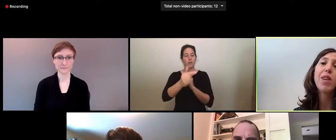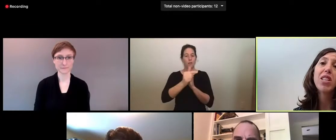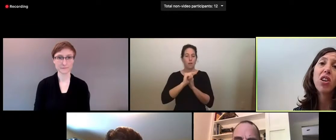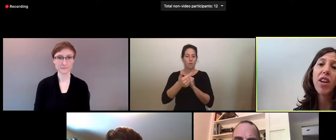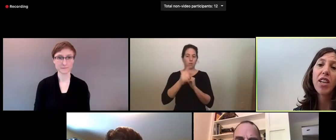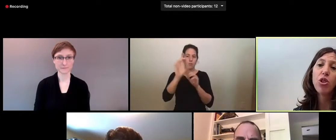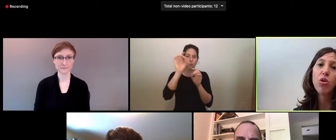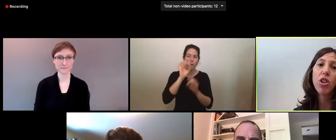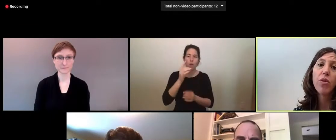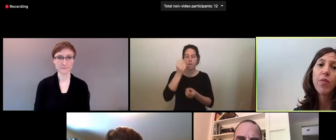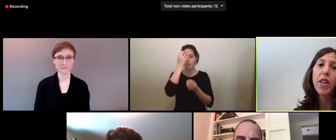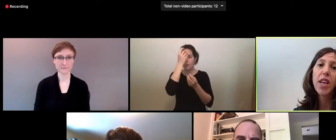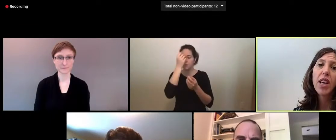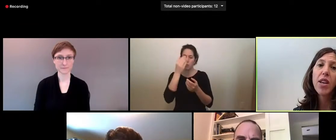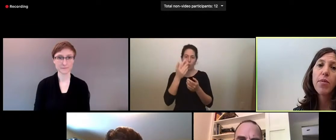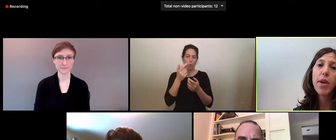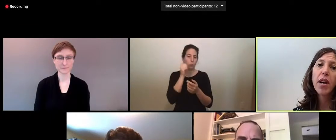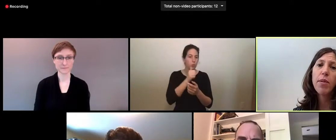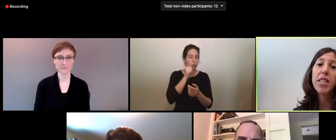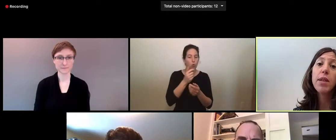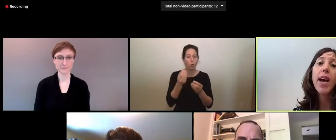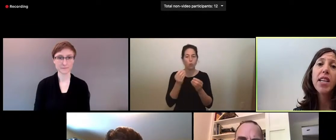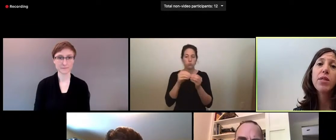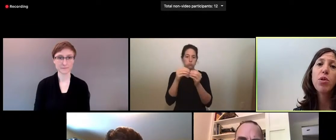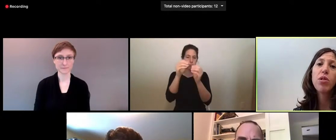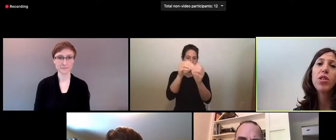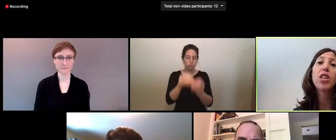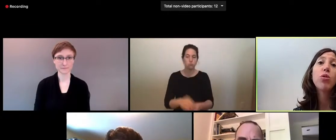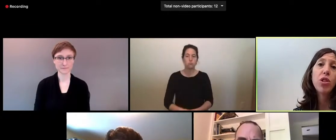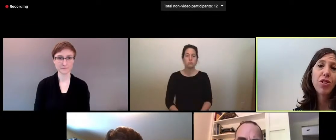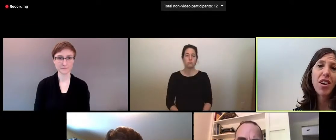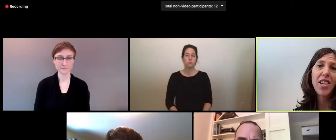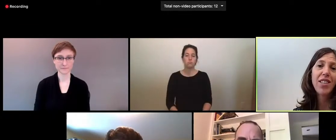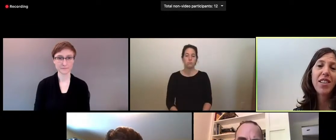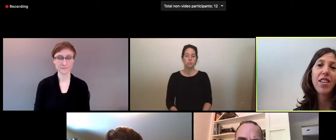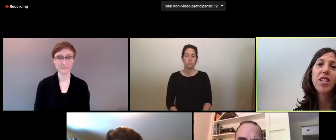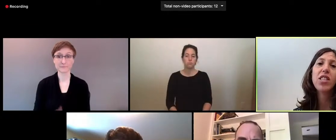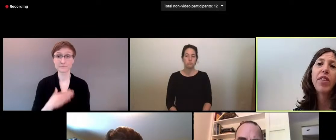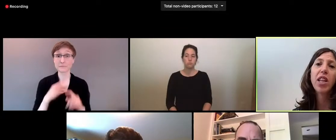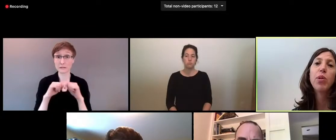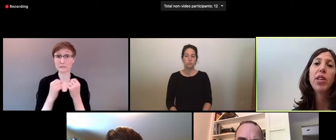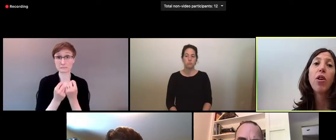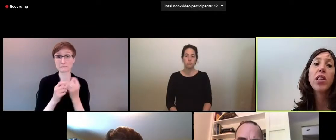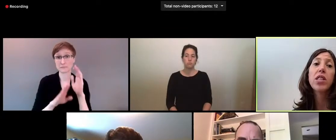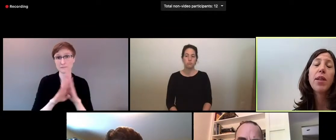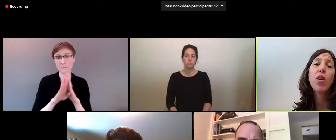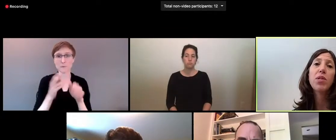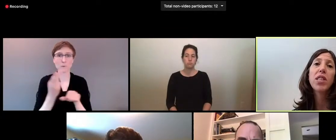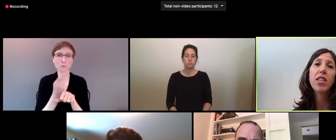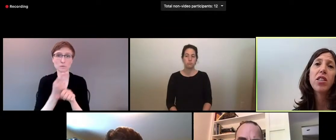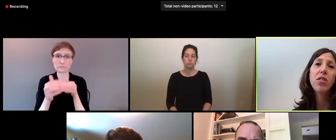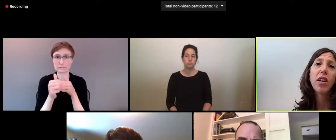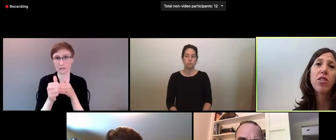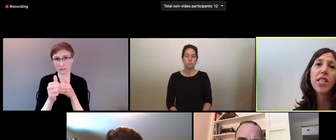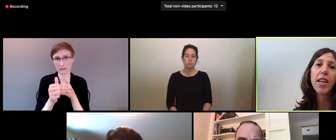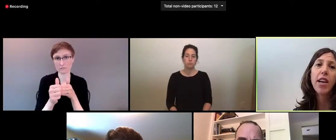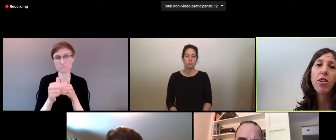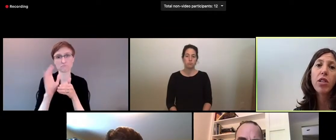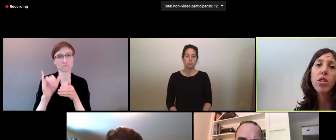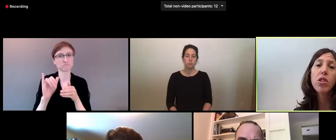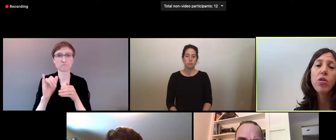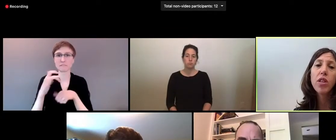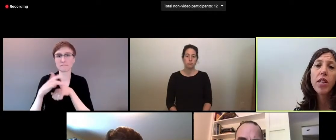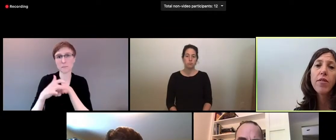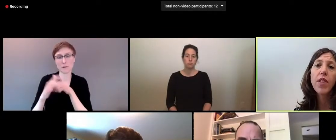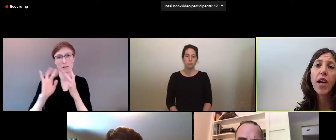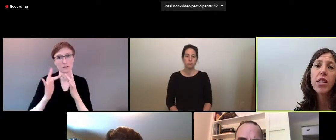des informations à jour. My team has produced a user's guide that's available now on the same website to understand